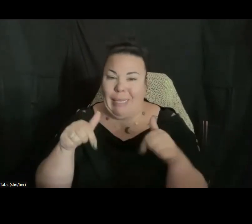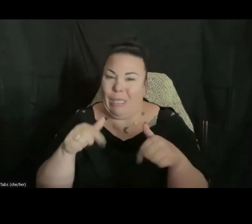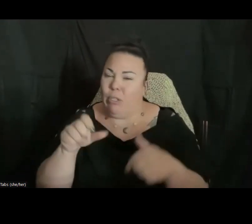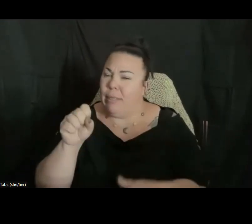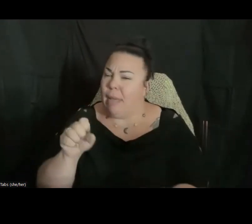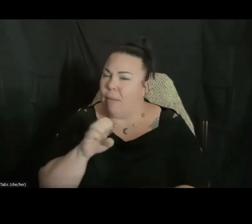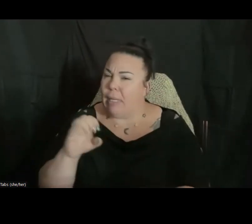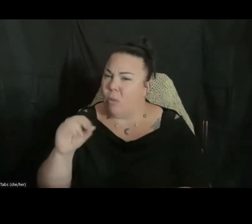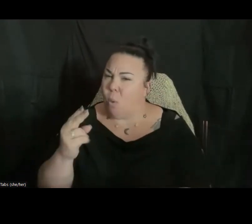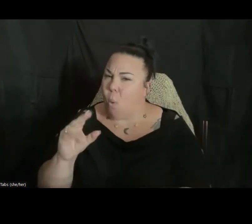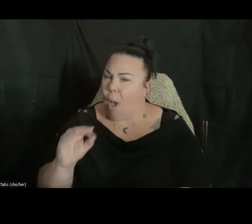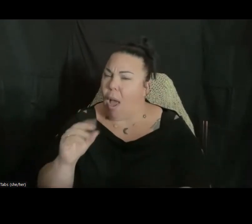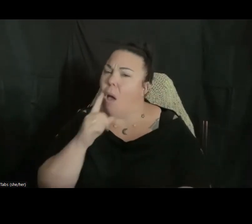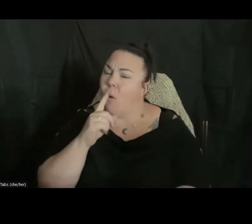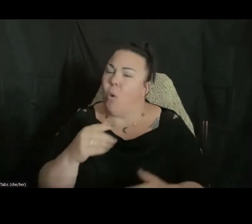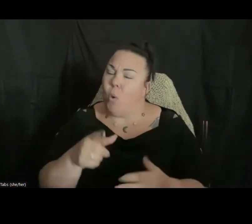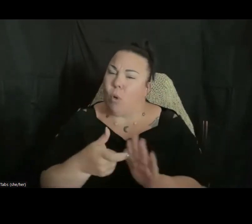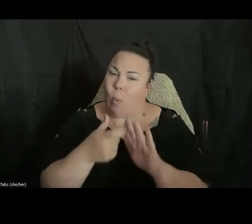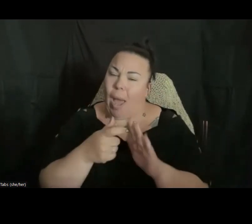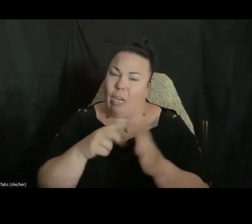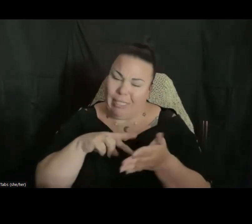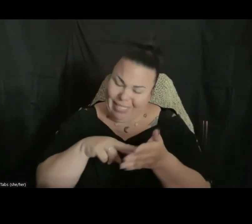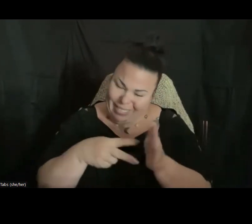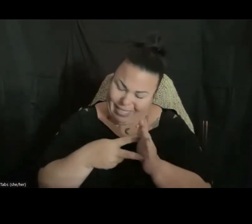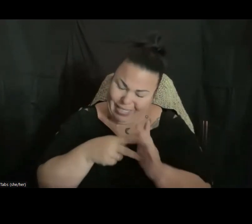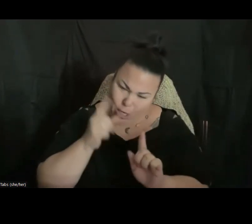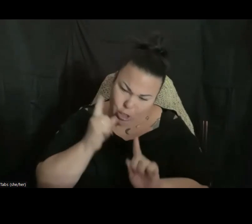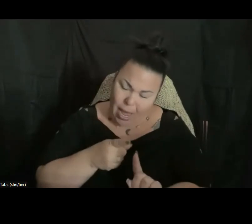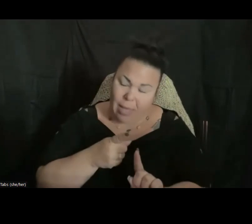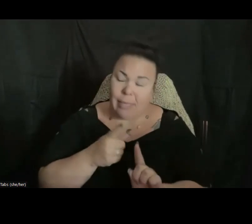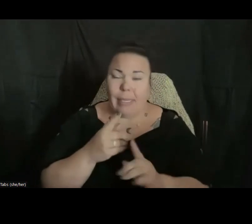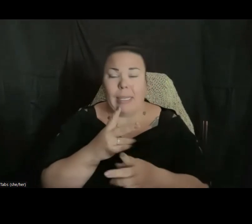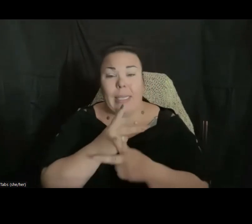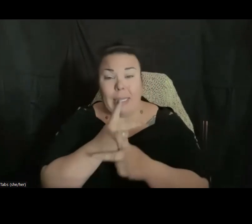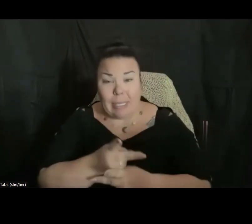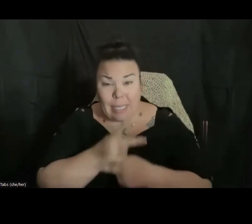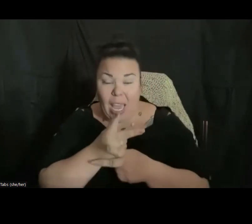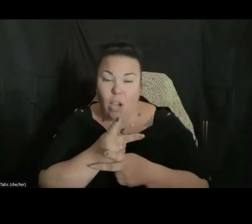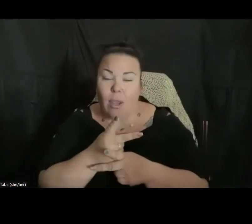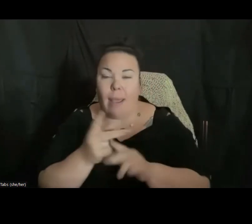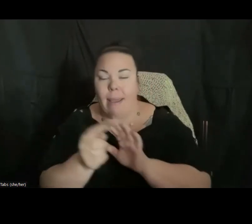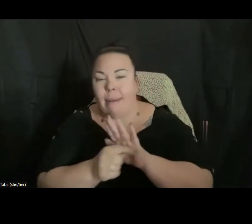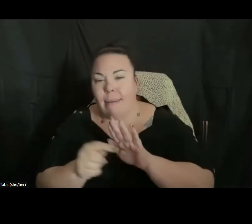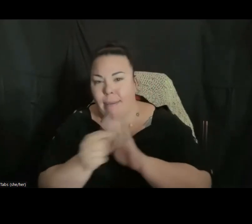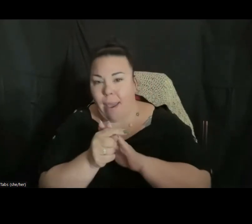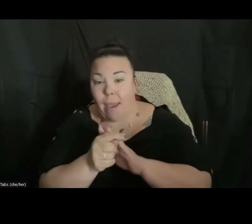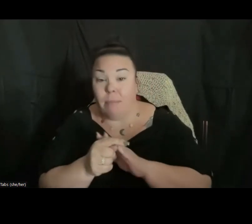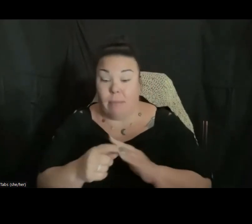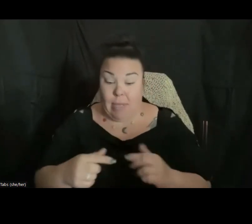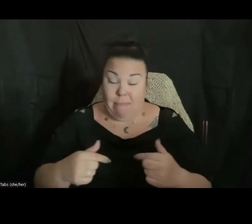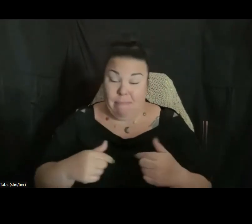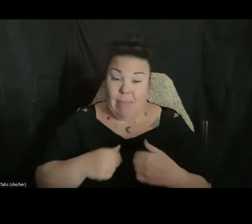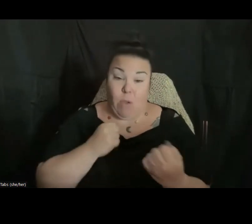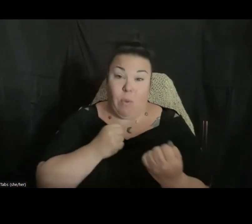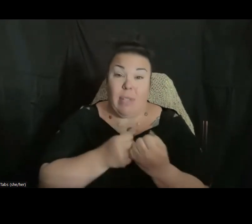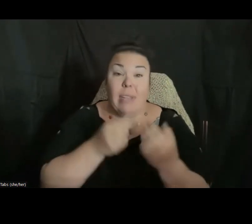intentionality, and care. And so I've been working with Equitas when I was an advocate, doing